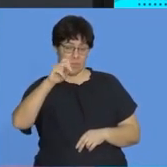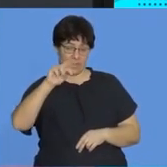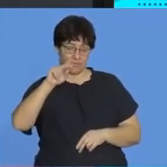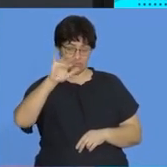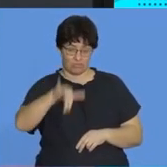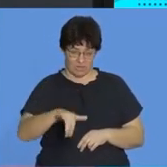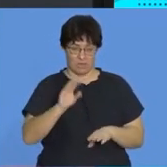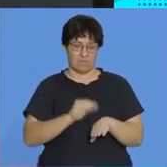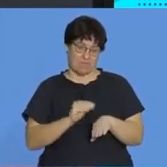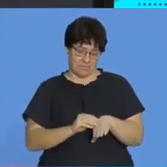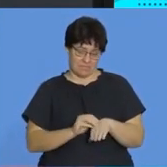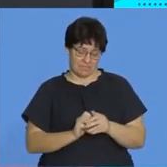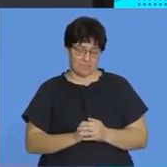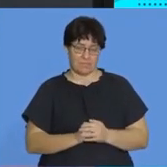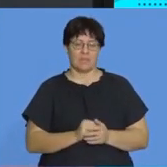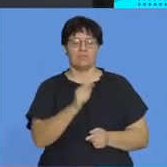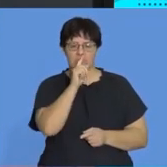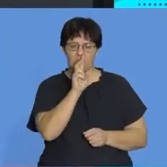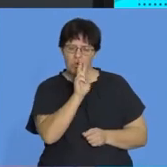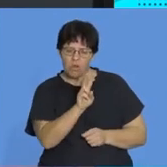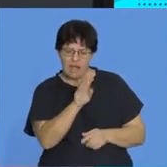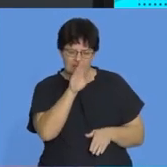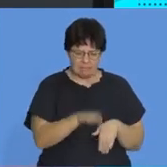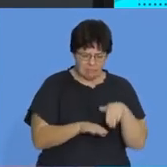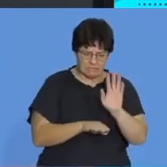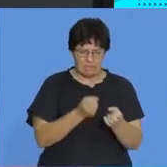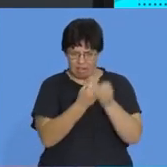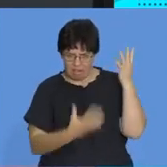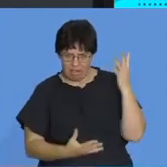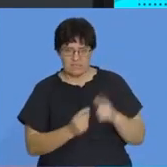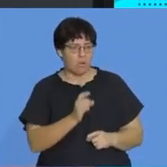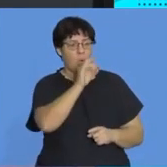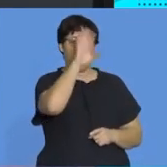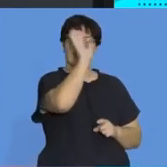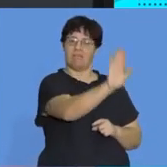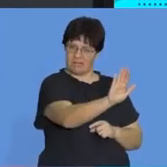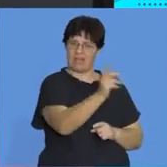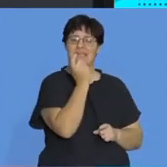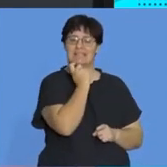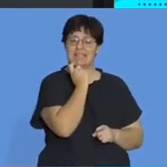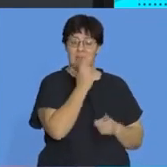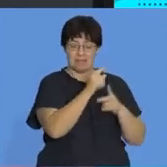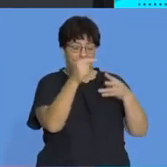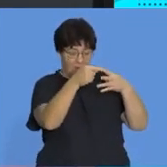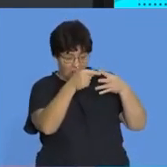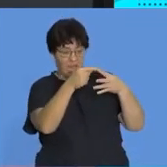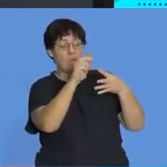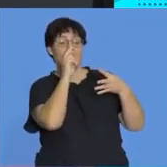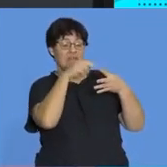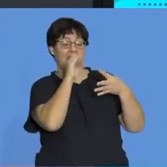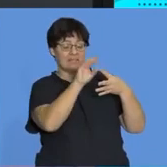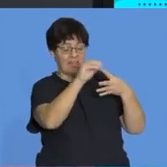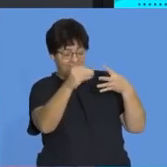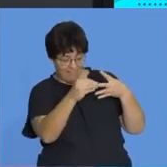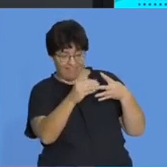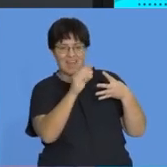at, questions that involve multi-steps. Some are routine calculations, and we've indicated that if it's a routine calculation, it could be